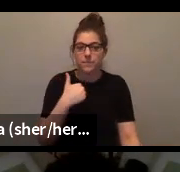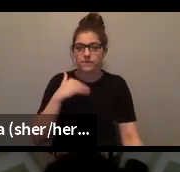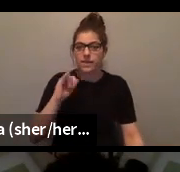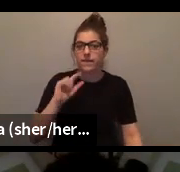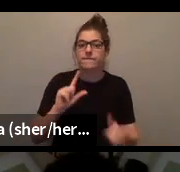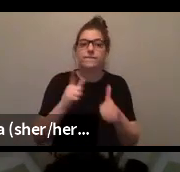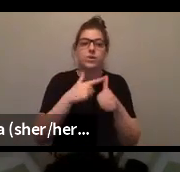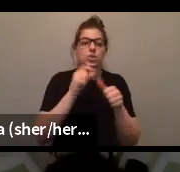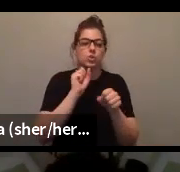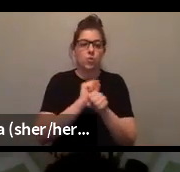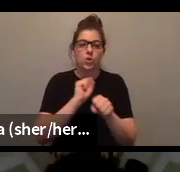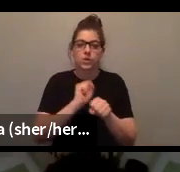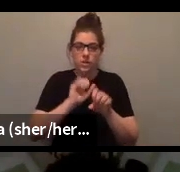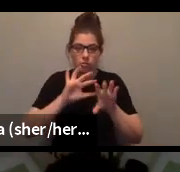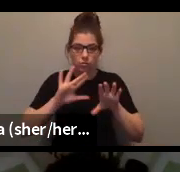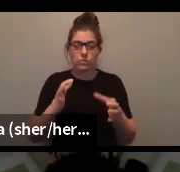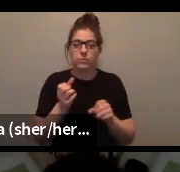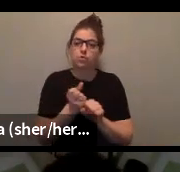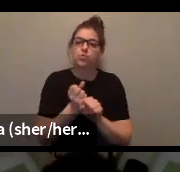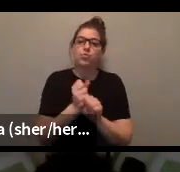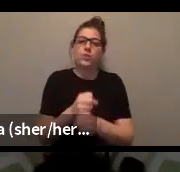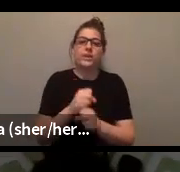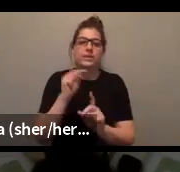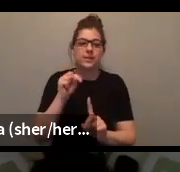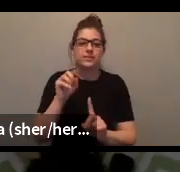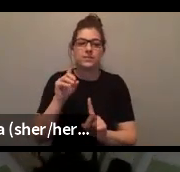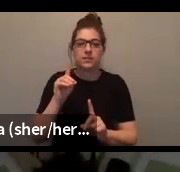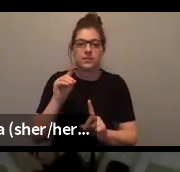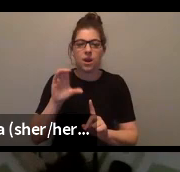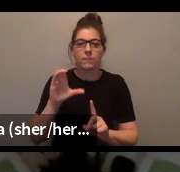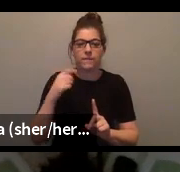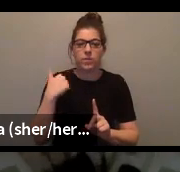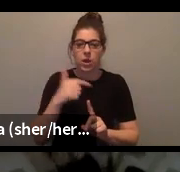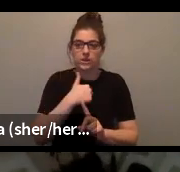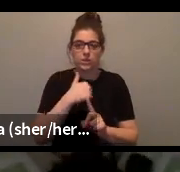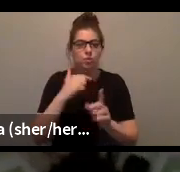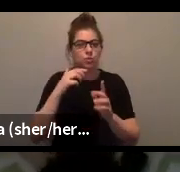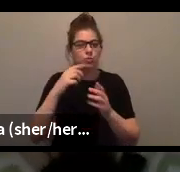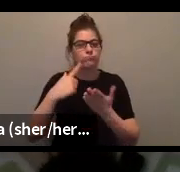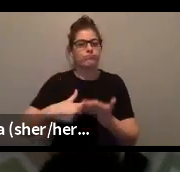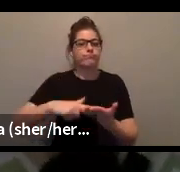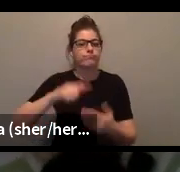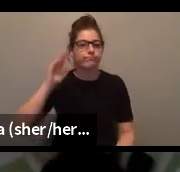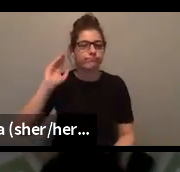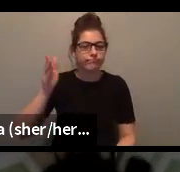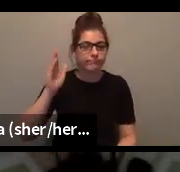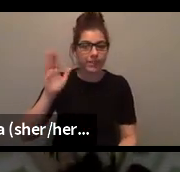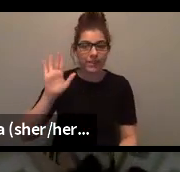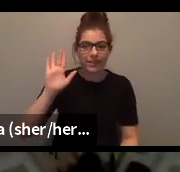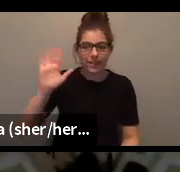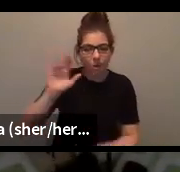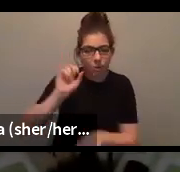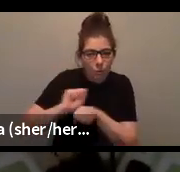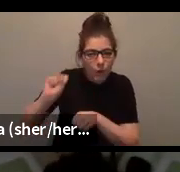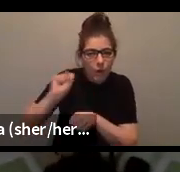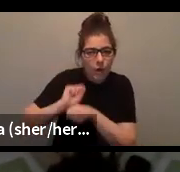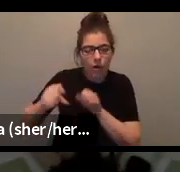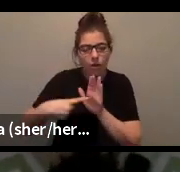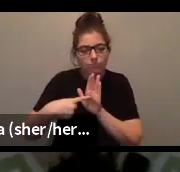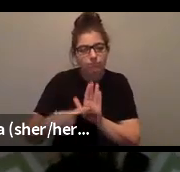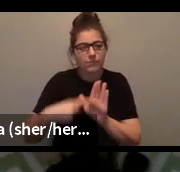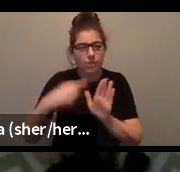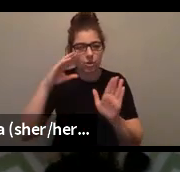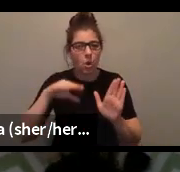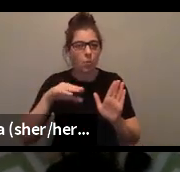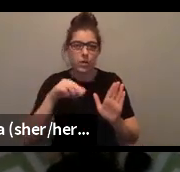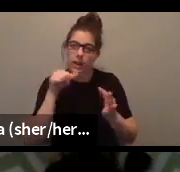group who created this document for us to contend with. They put their sweat out there knowing that it would be imperfect, and